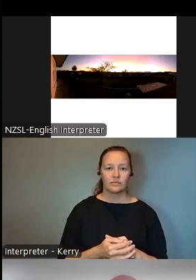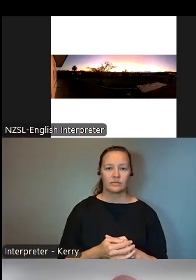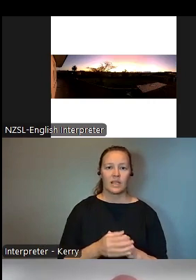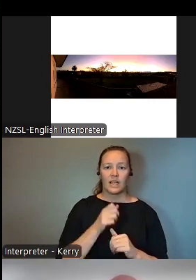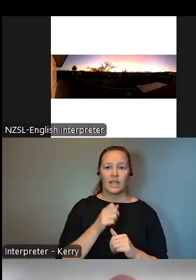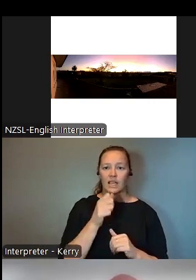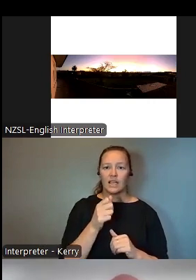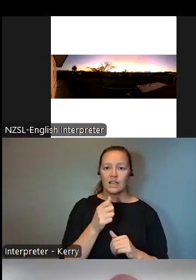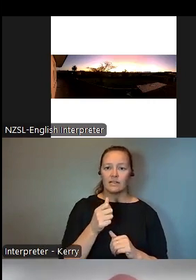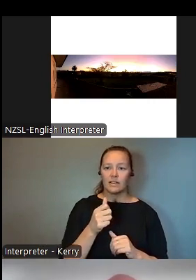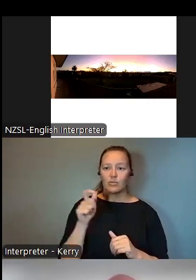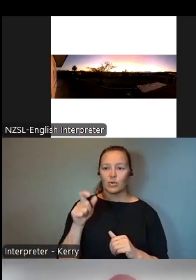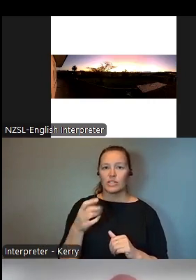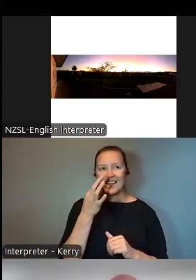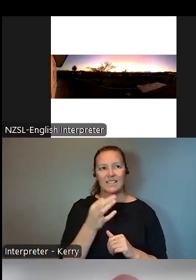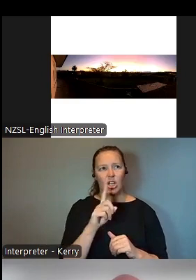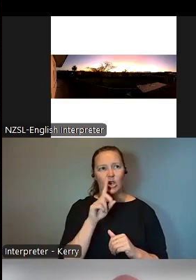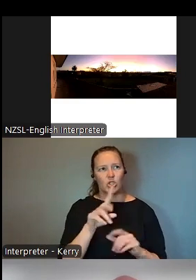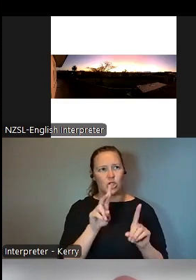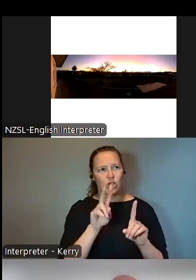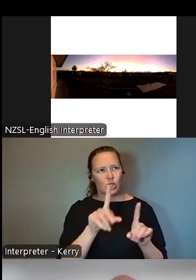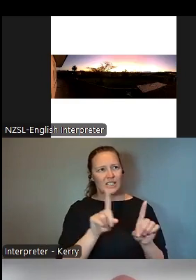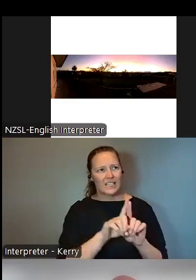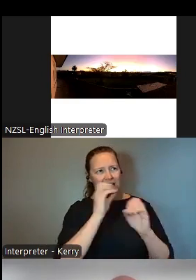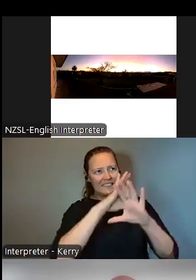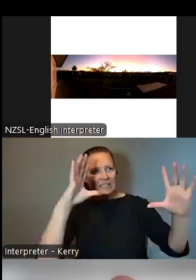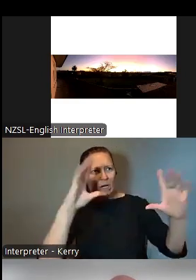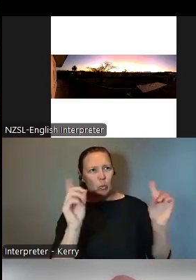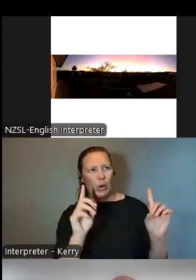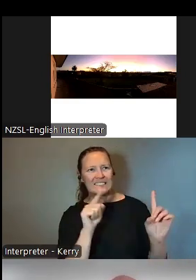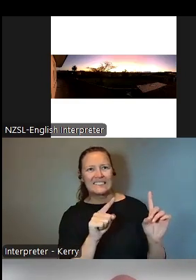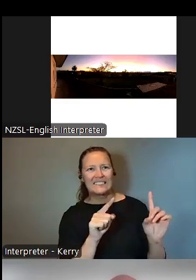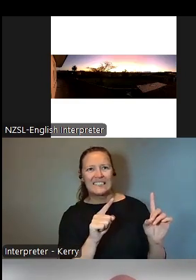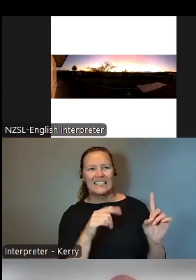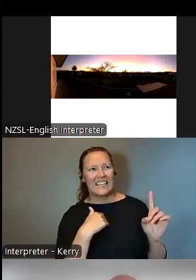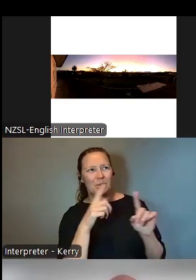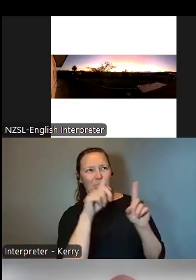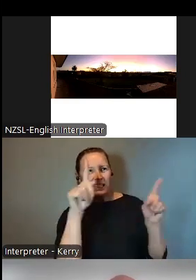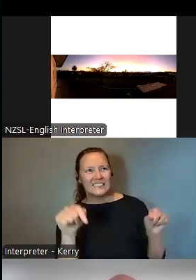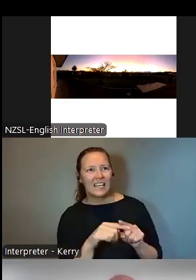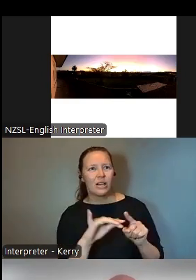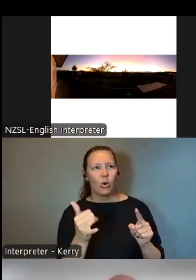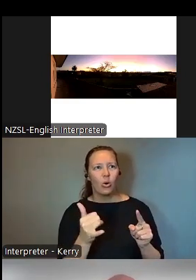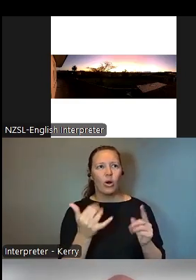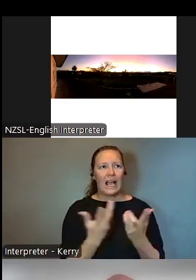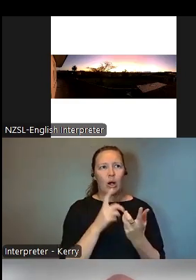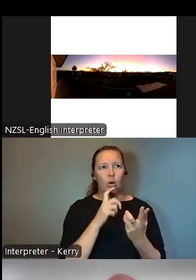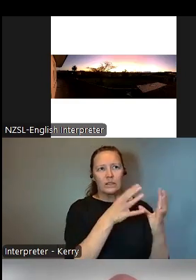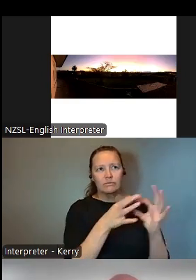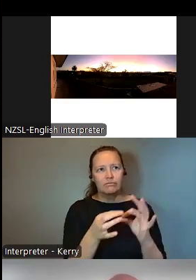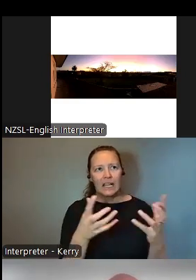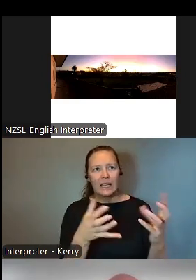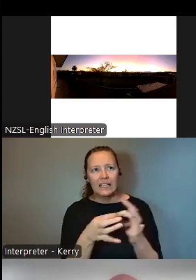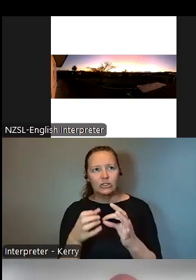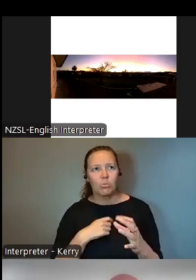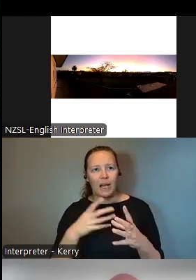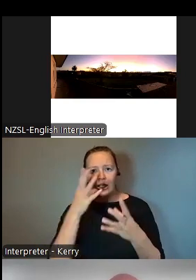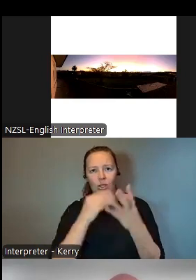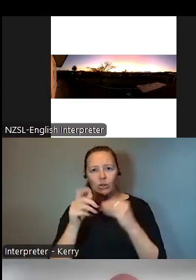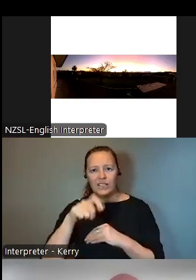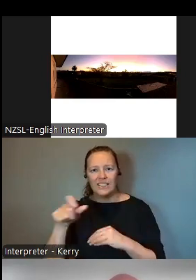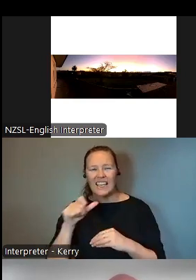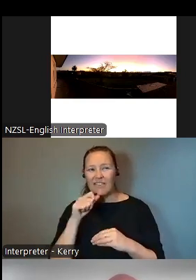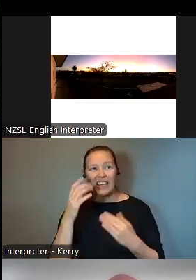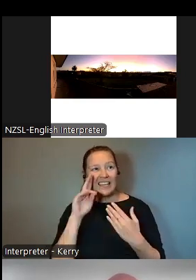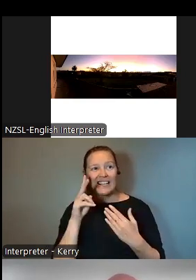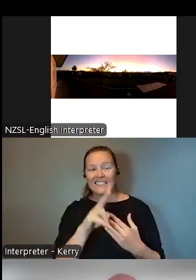I just need to see a picture of it. Or how will this work for my learners? They're less likely to give things a go in the first